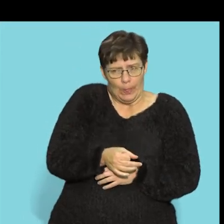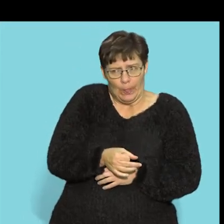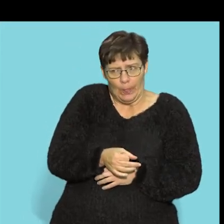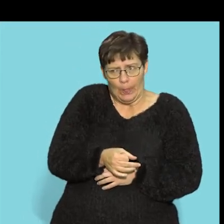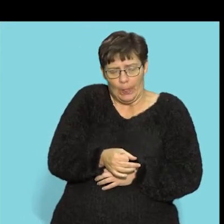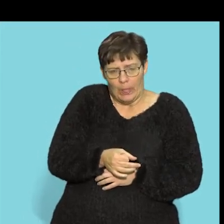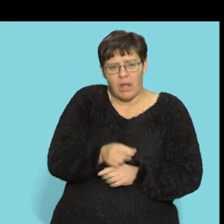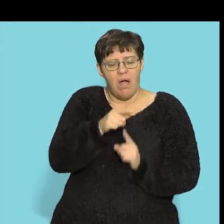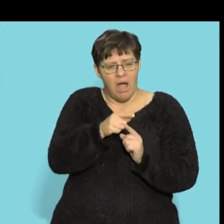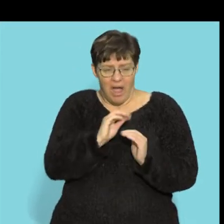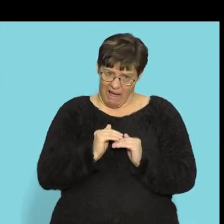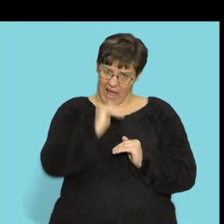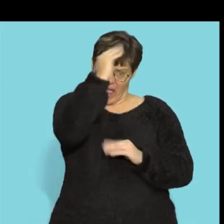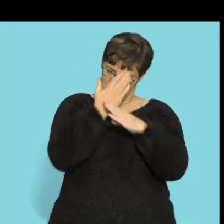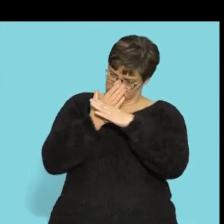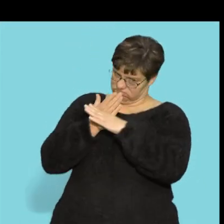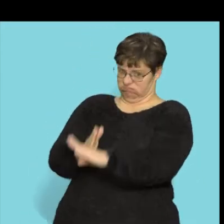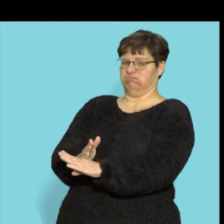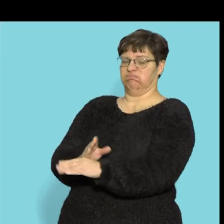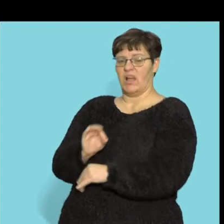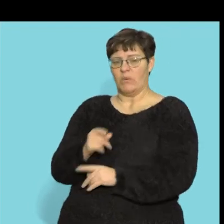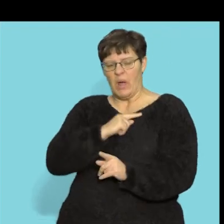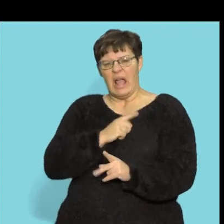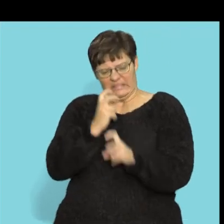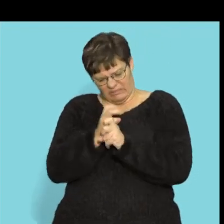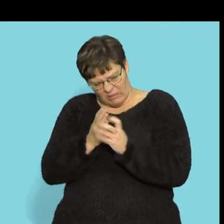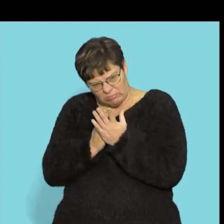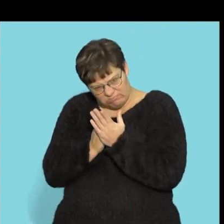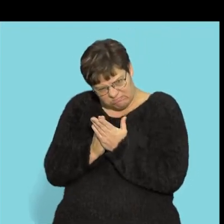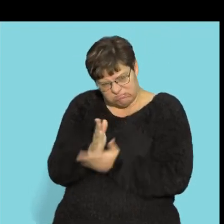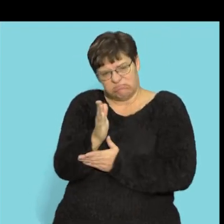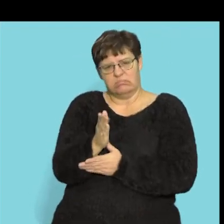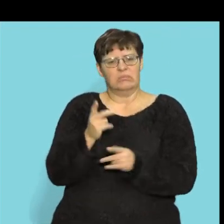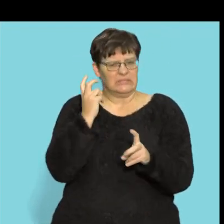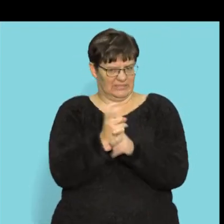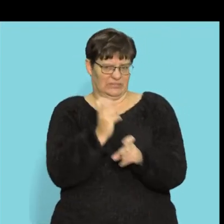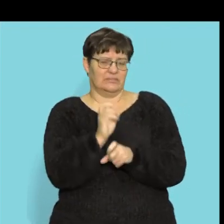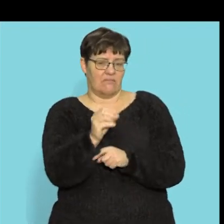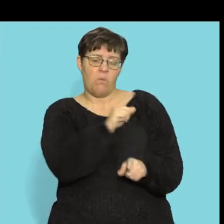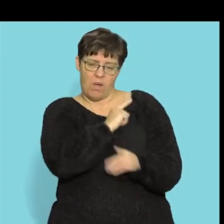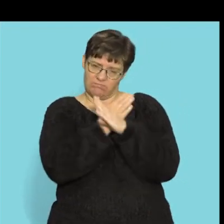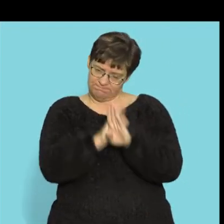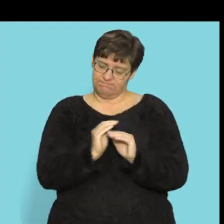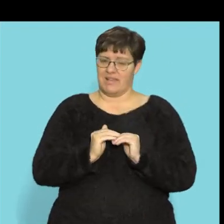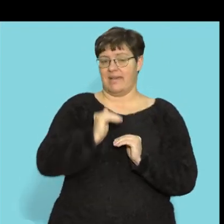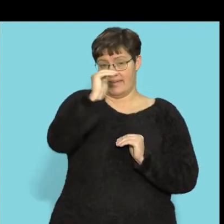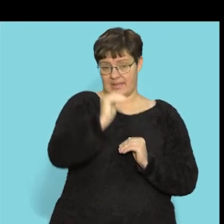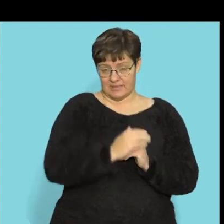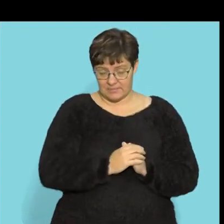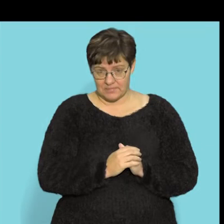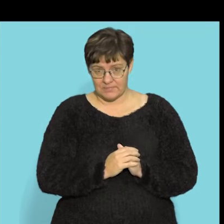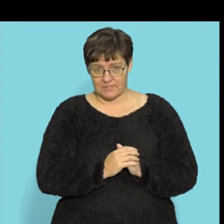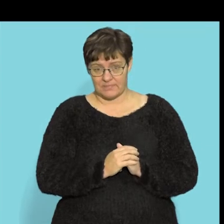cross-sectional area, there is a comparatively that smaller cross-sectional area, okay, or smaller diameter, there is